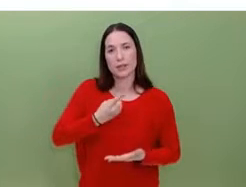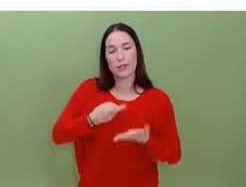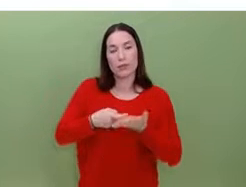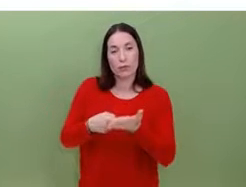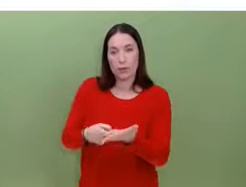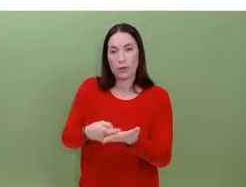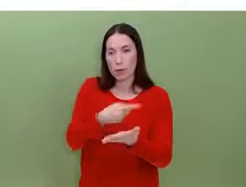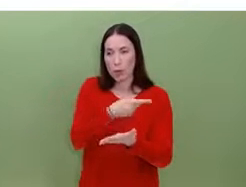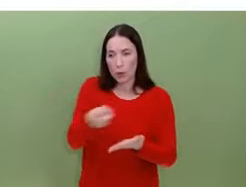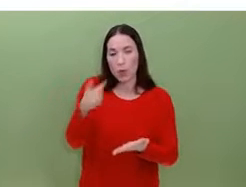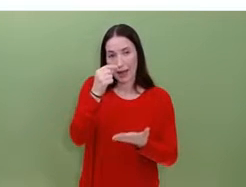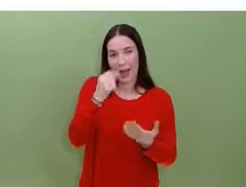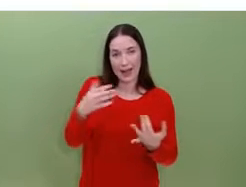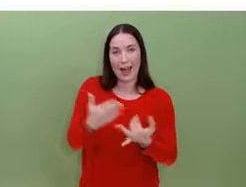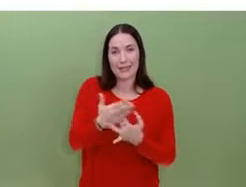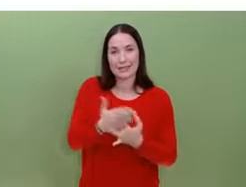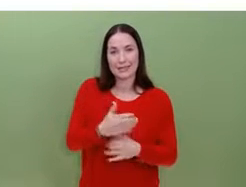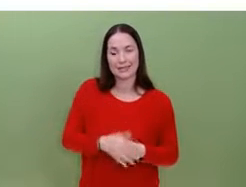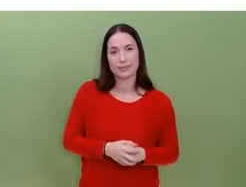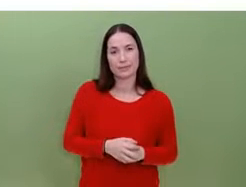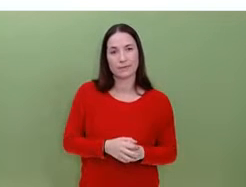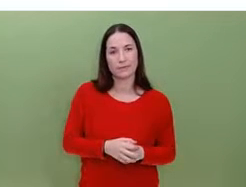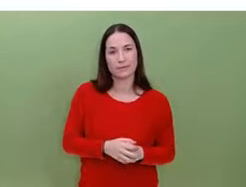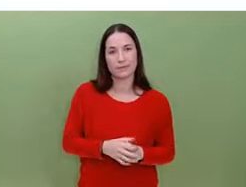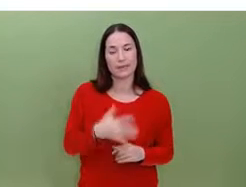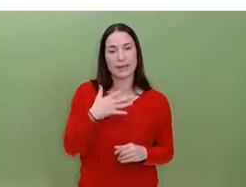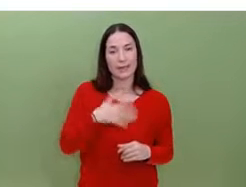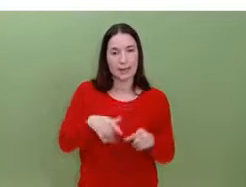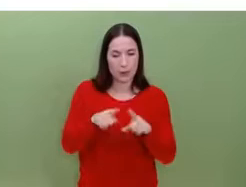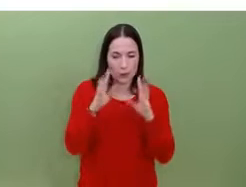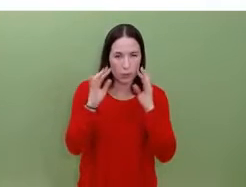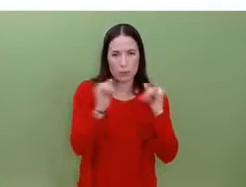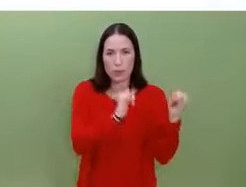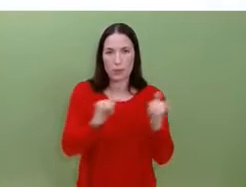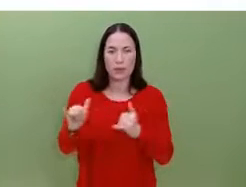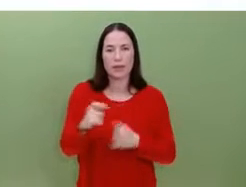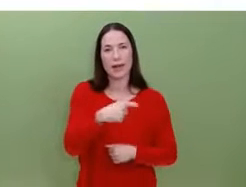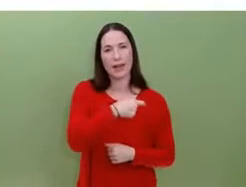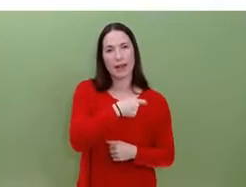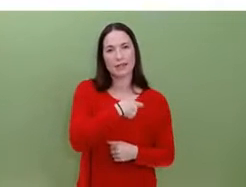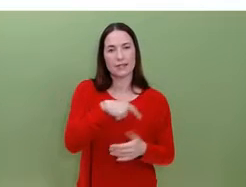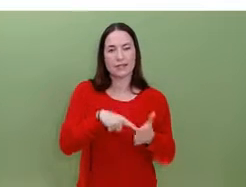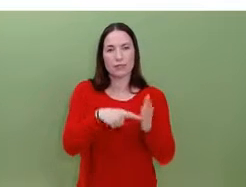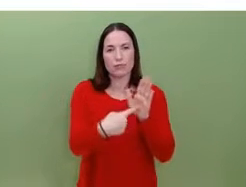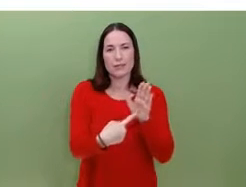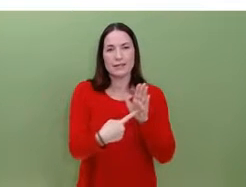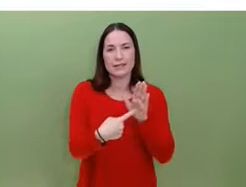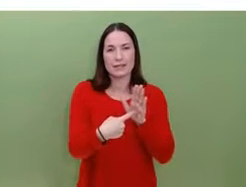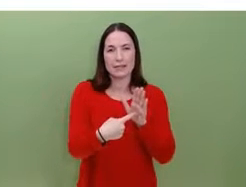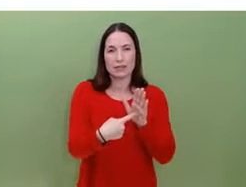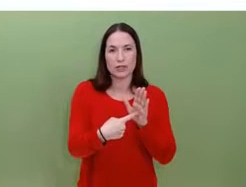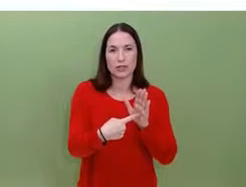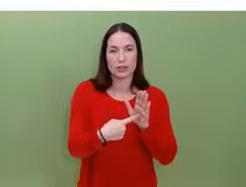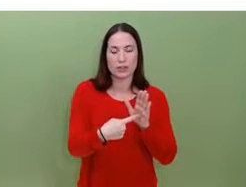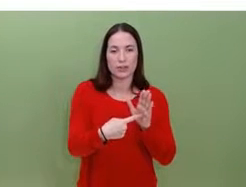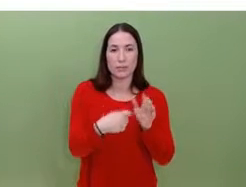everyone. We also need to monitor the severity of anxiety presentations and ensure they are within